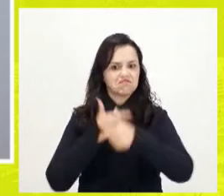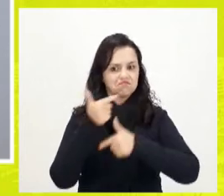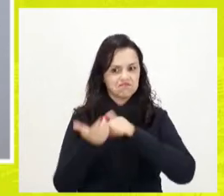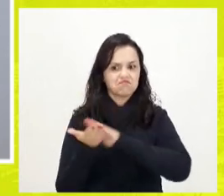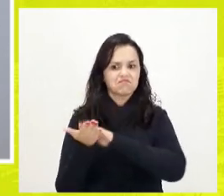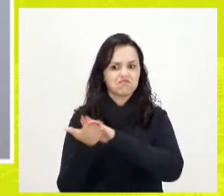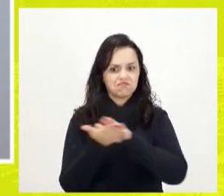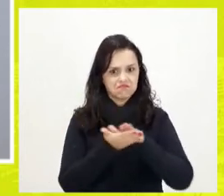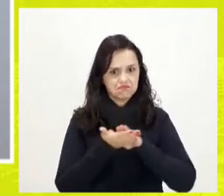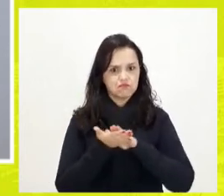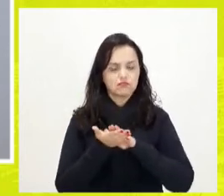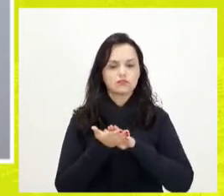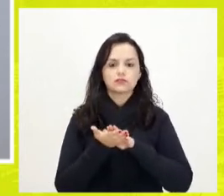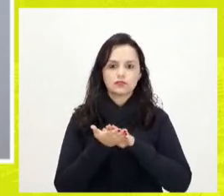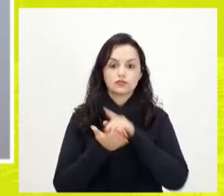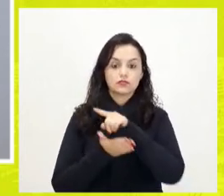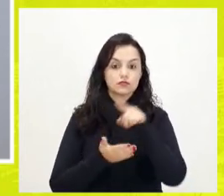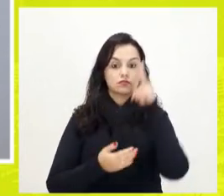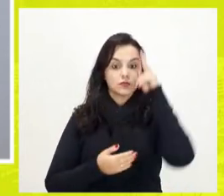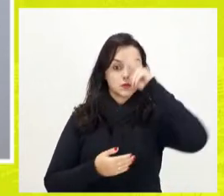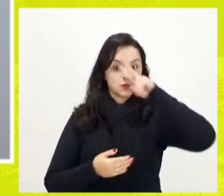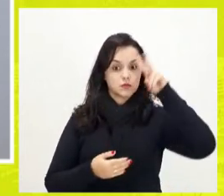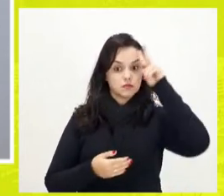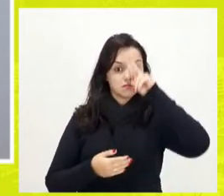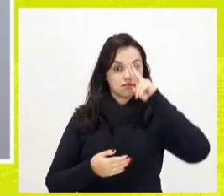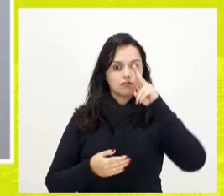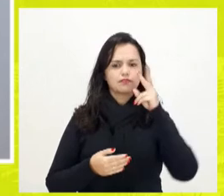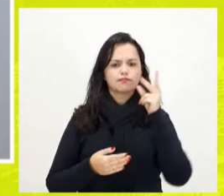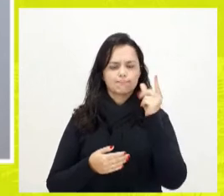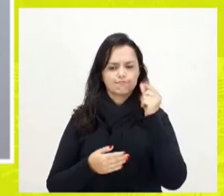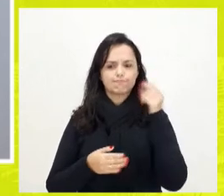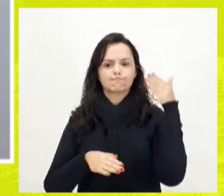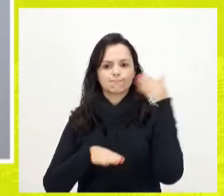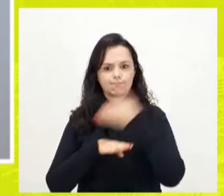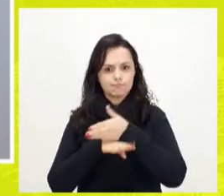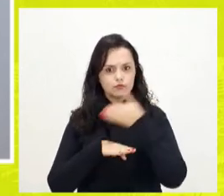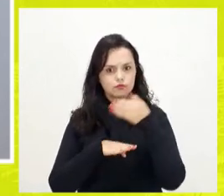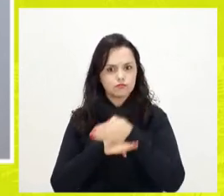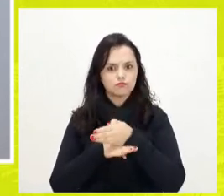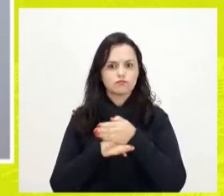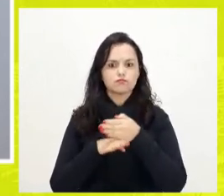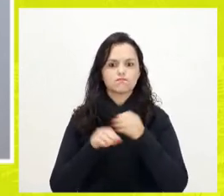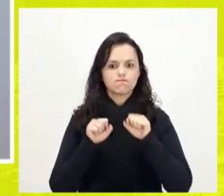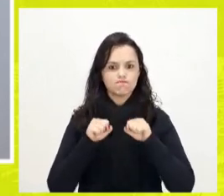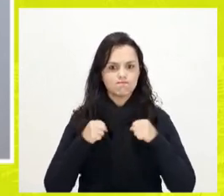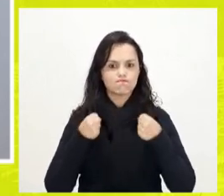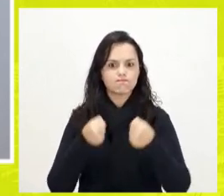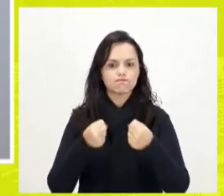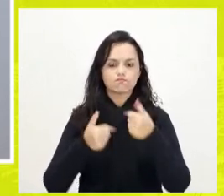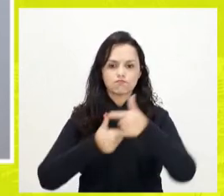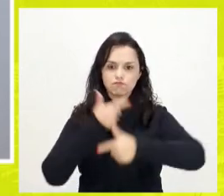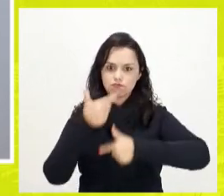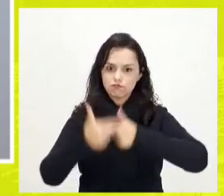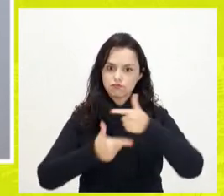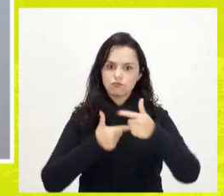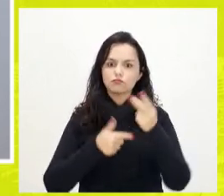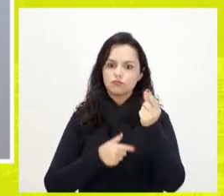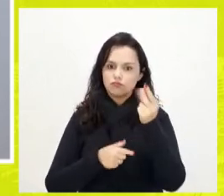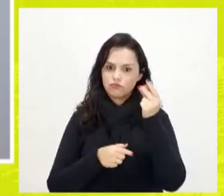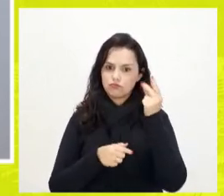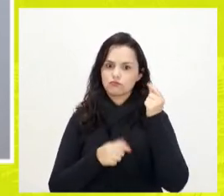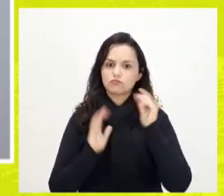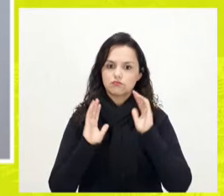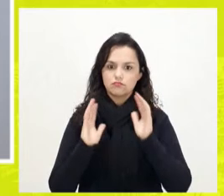see what the checkers did because historically they they had been working and facing that